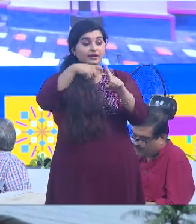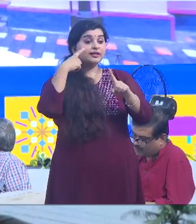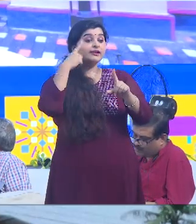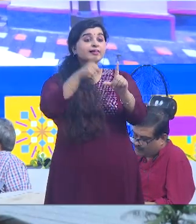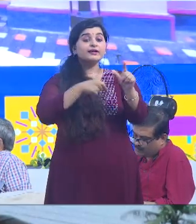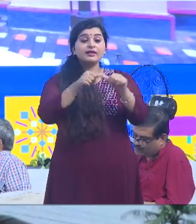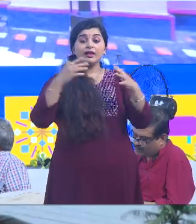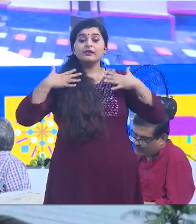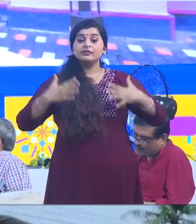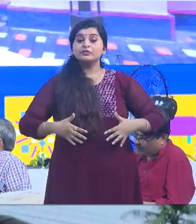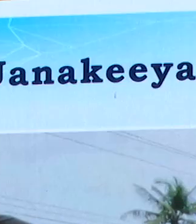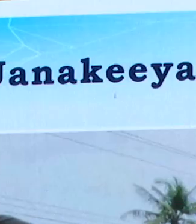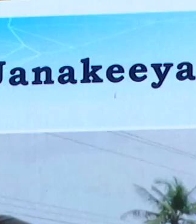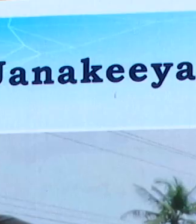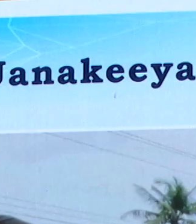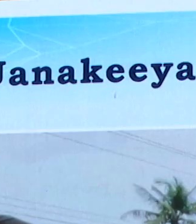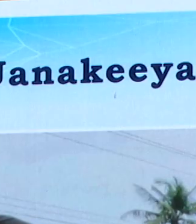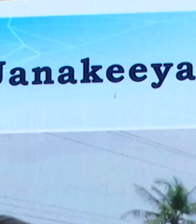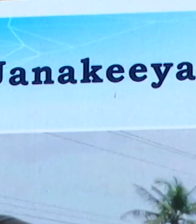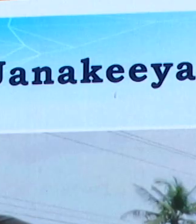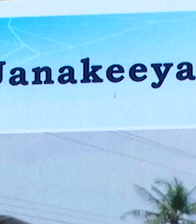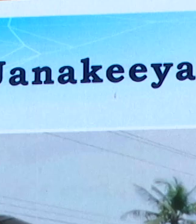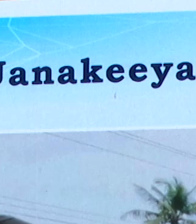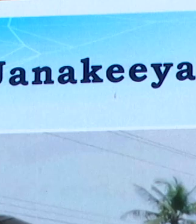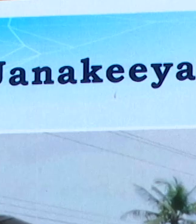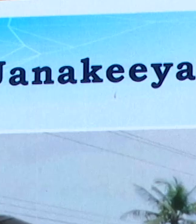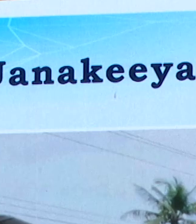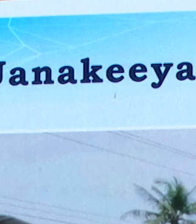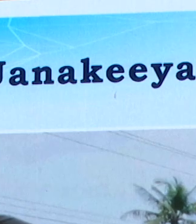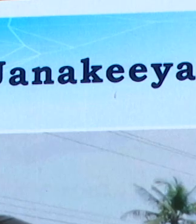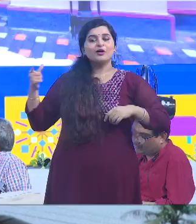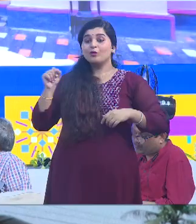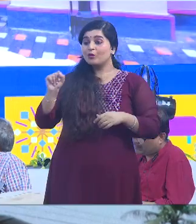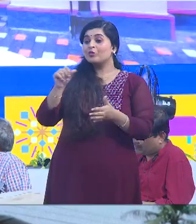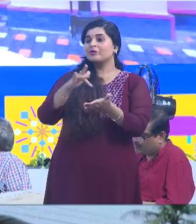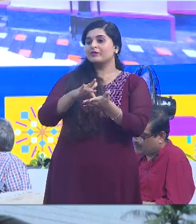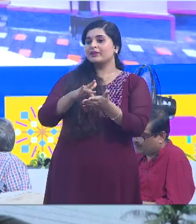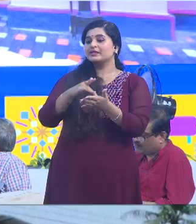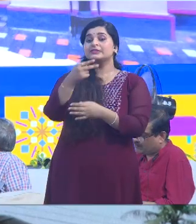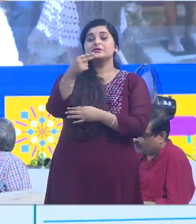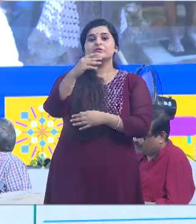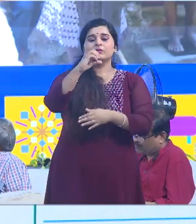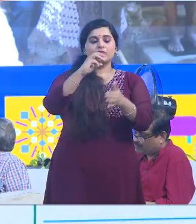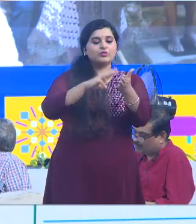the Honorable Health Minister's district itself in Omanlur. Next one.